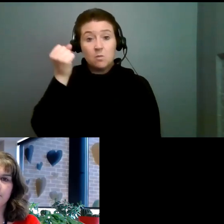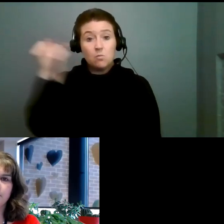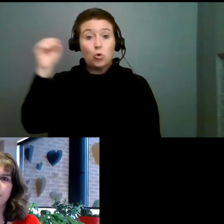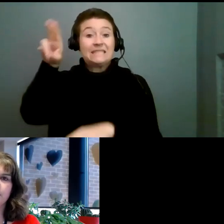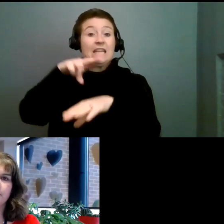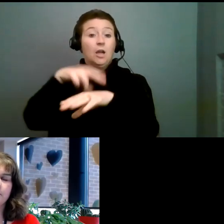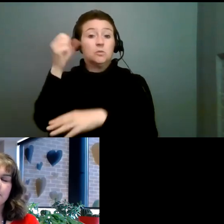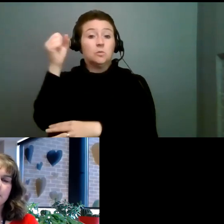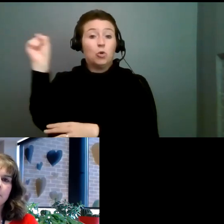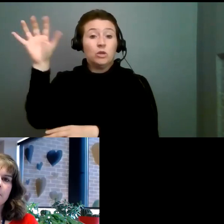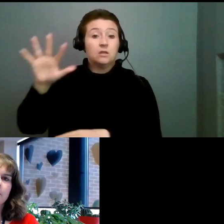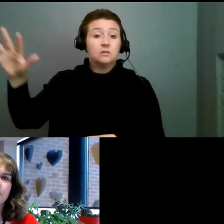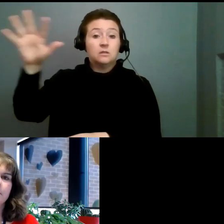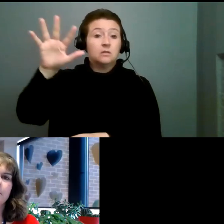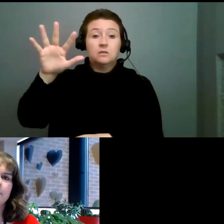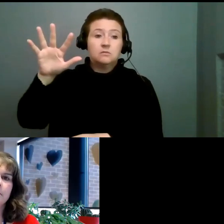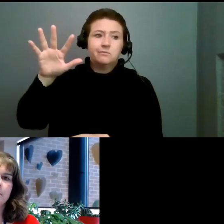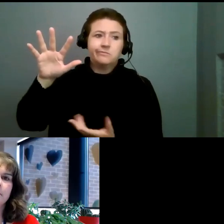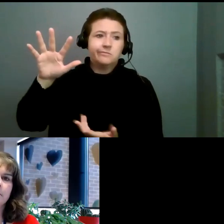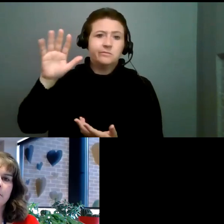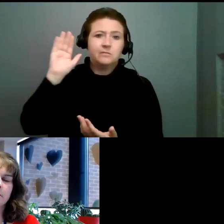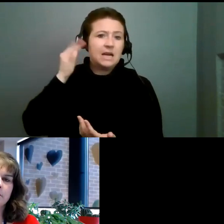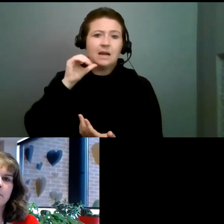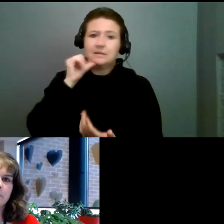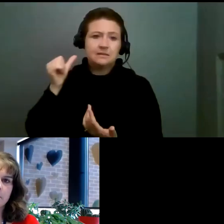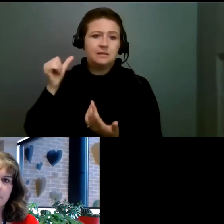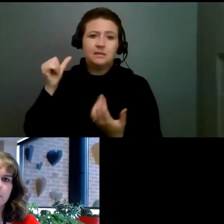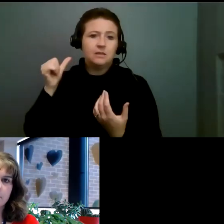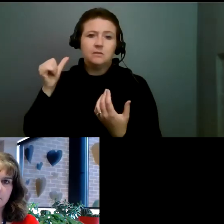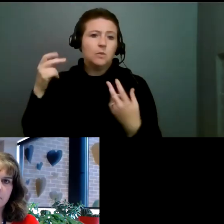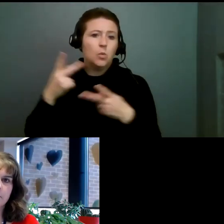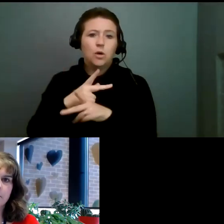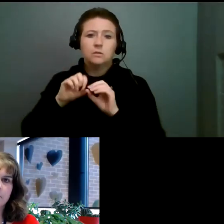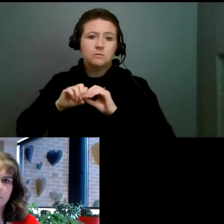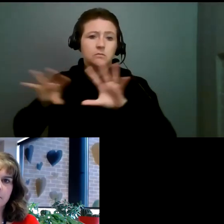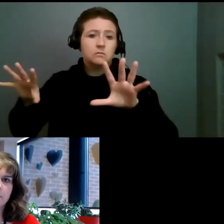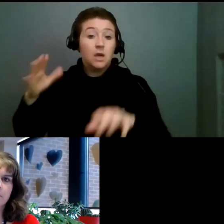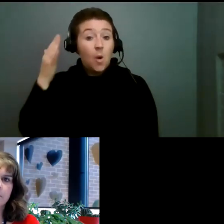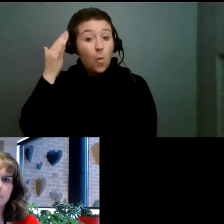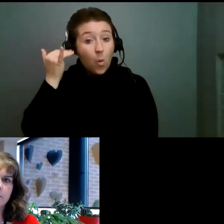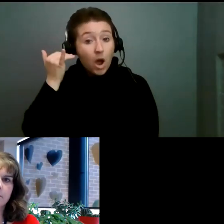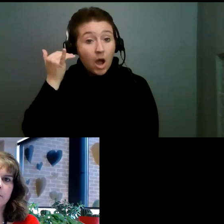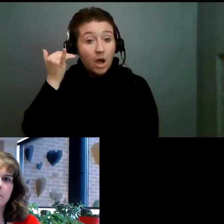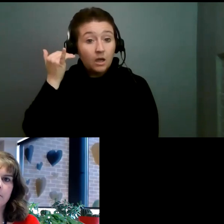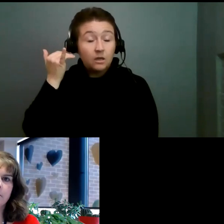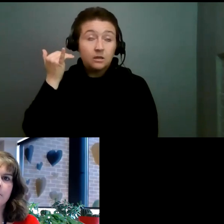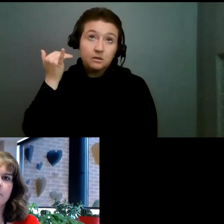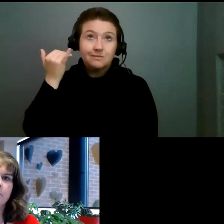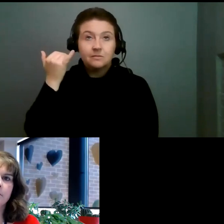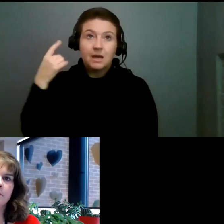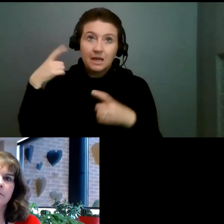nationally have not yet been associated with significant transmission. The reason for that is probably very complex,